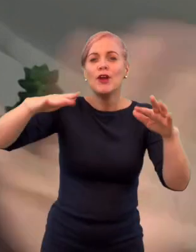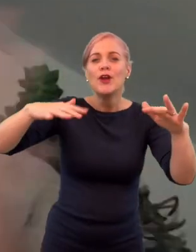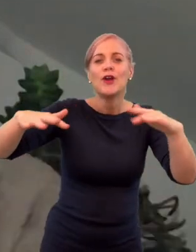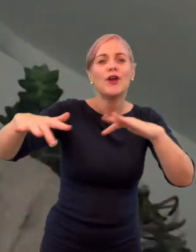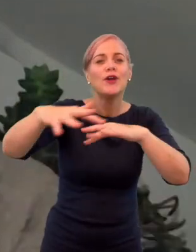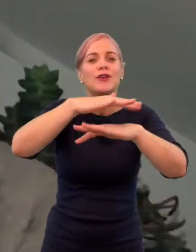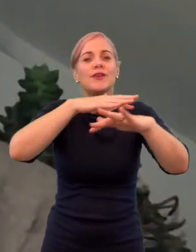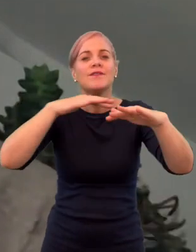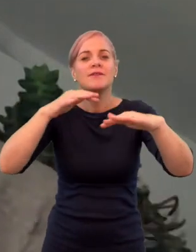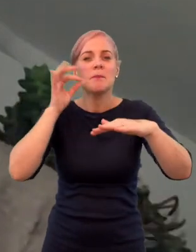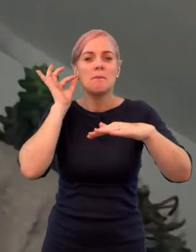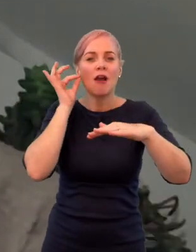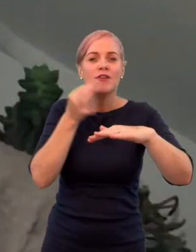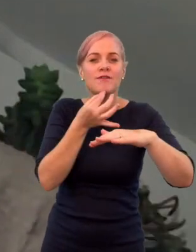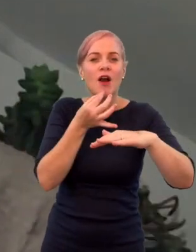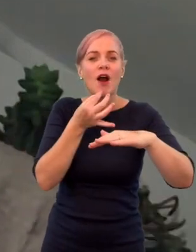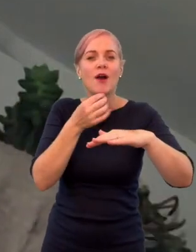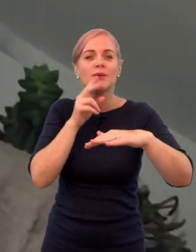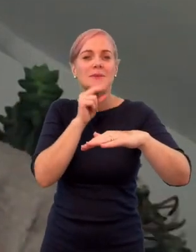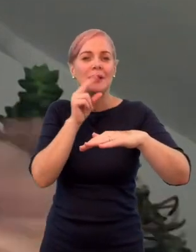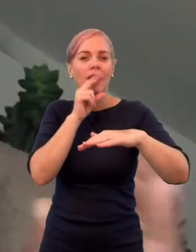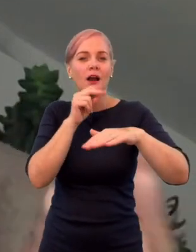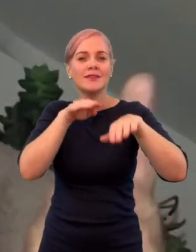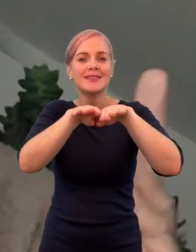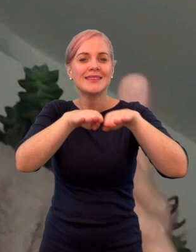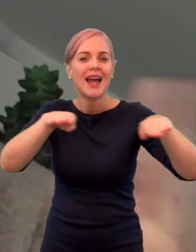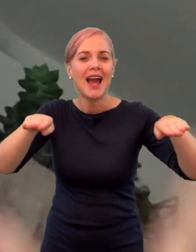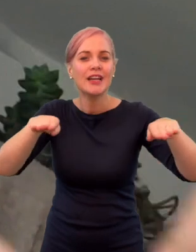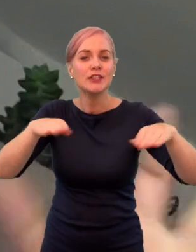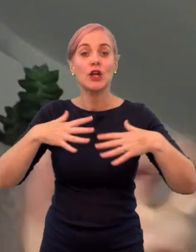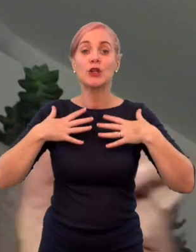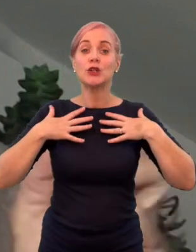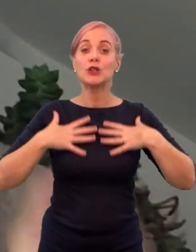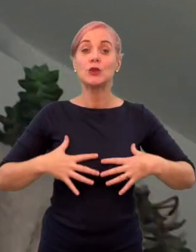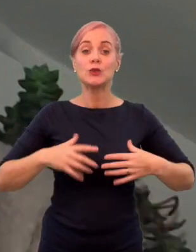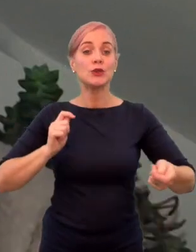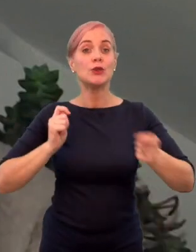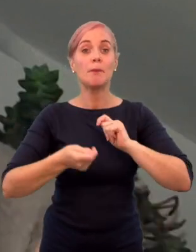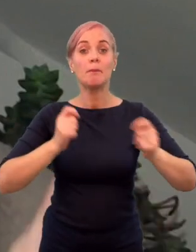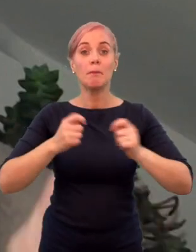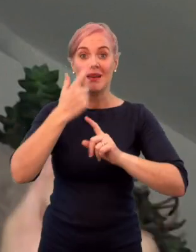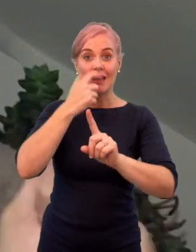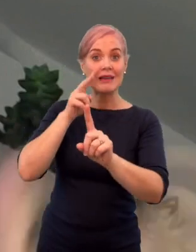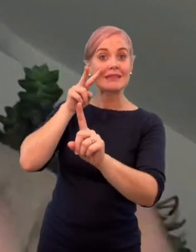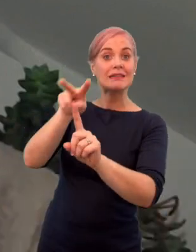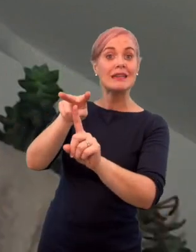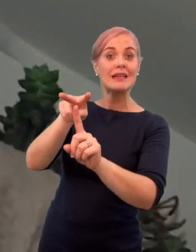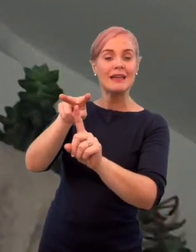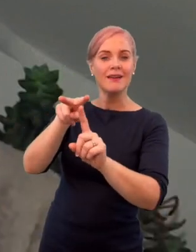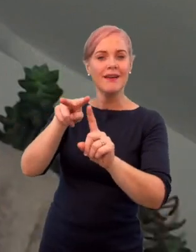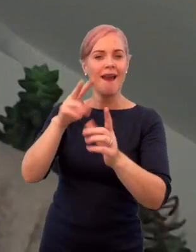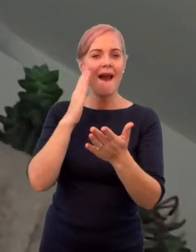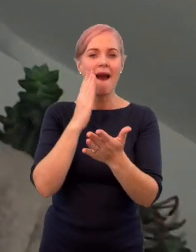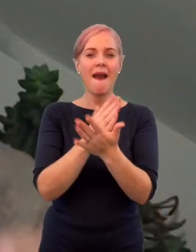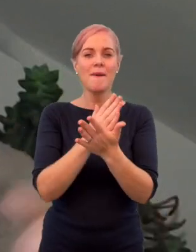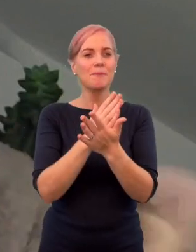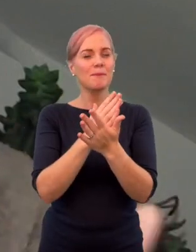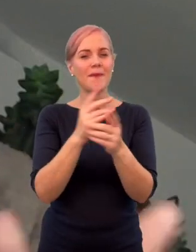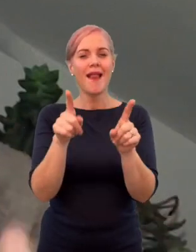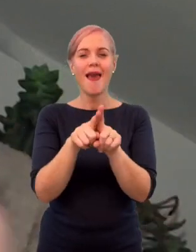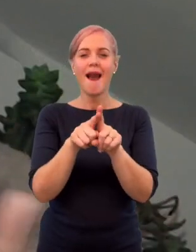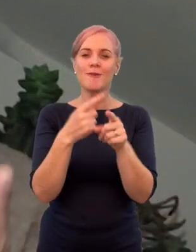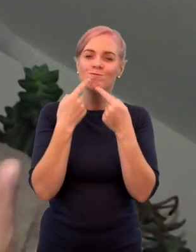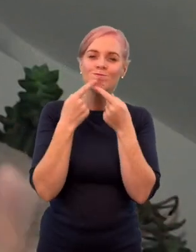speaks to. Um, the idea about having microphones and speakers on stage and costume changes being visible was